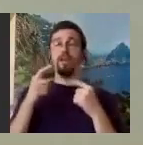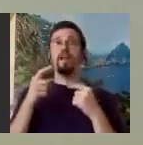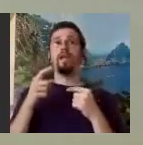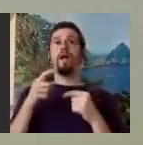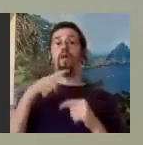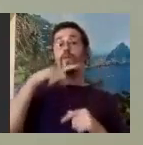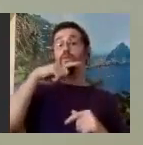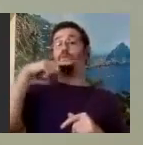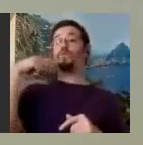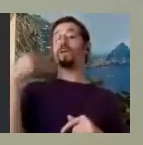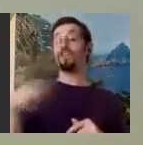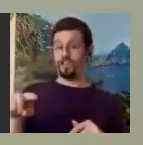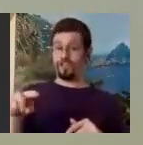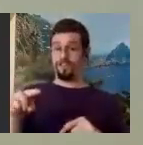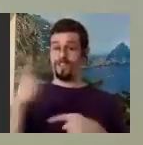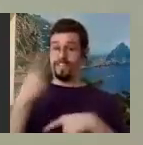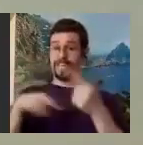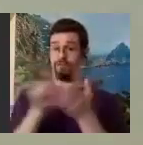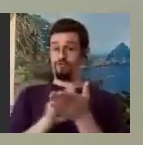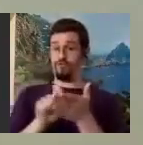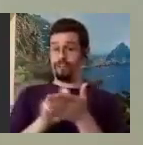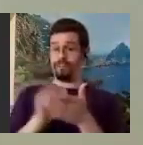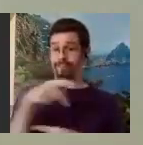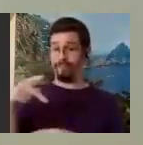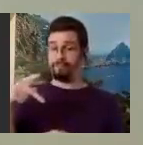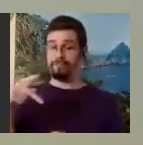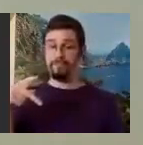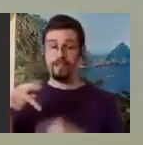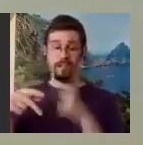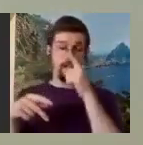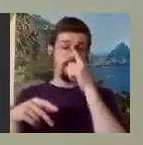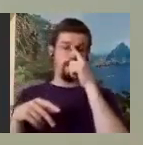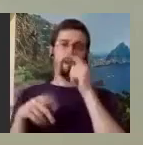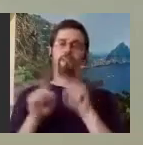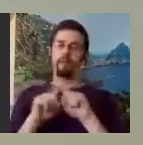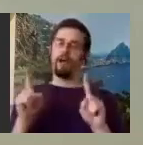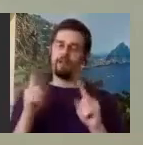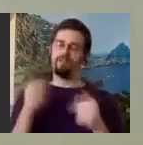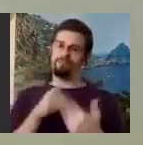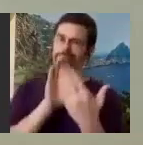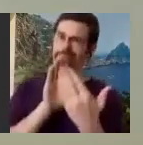yes. That actually, on the basis of that idea,